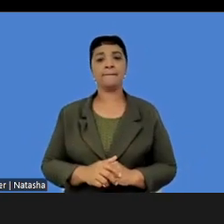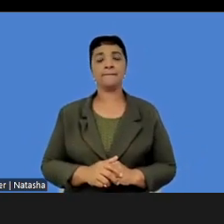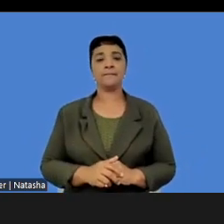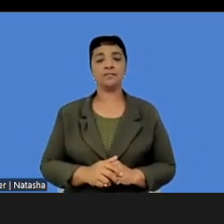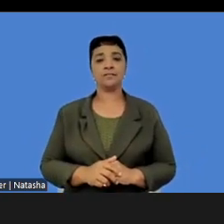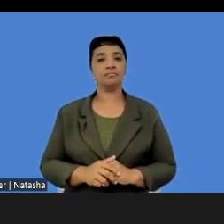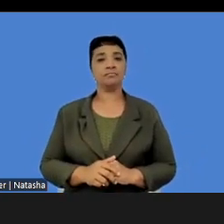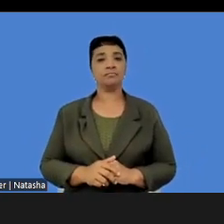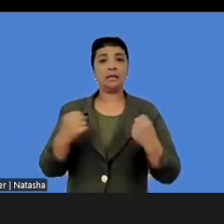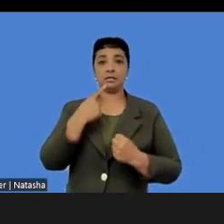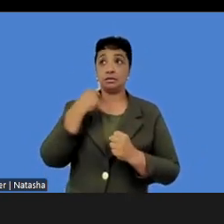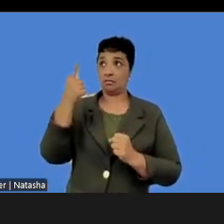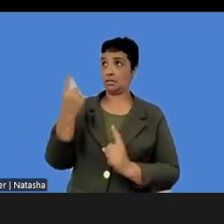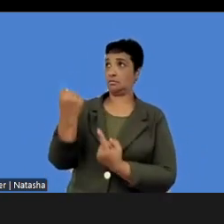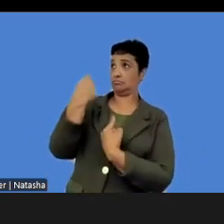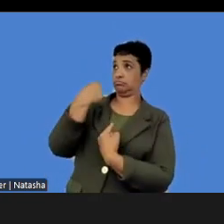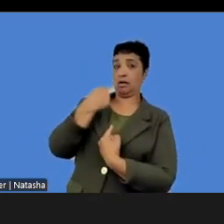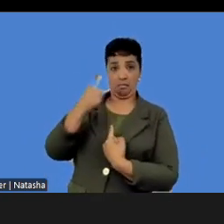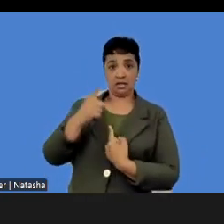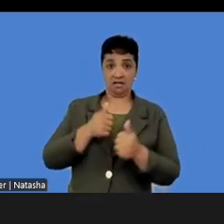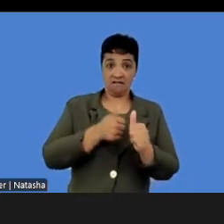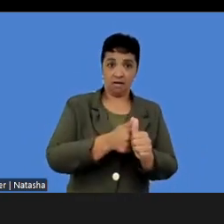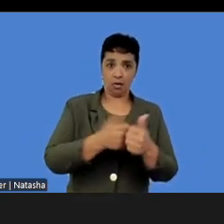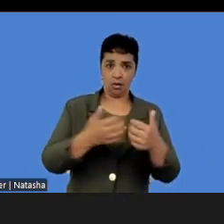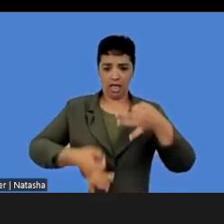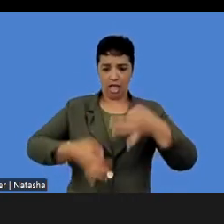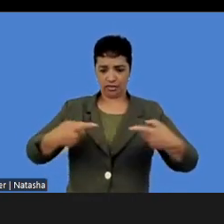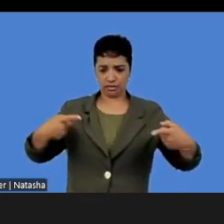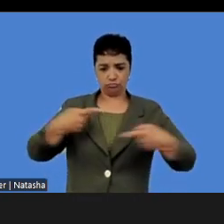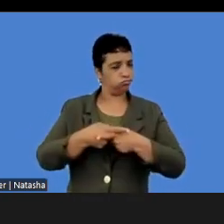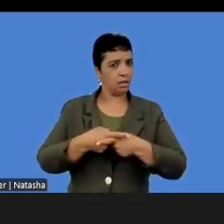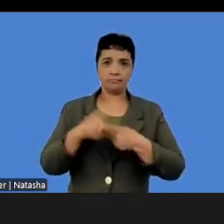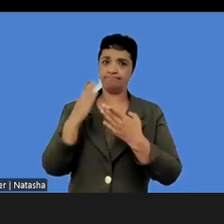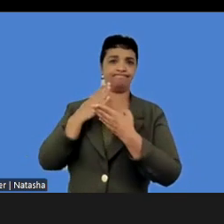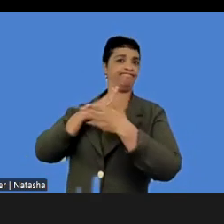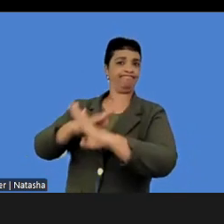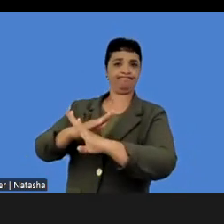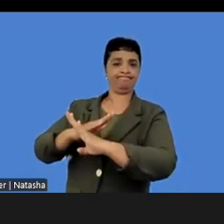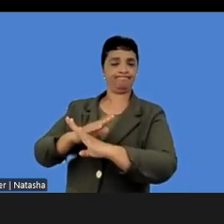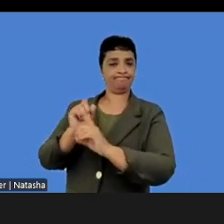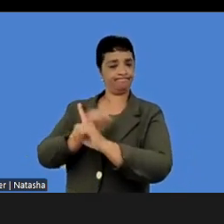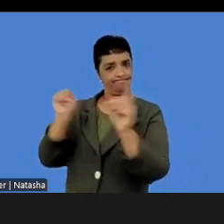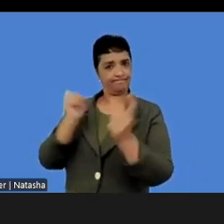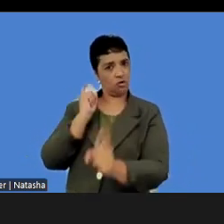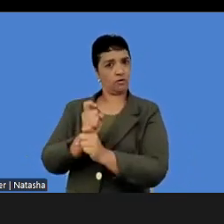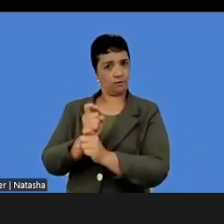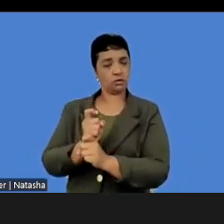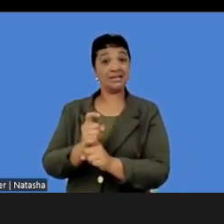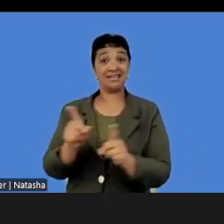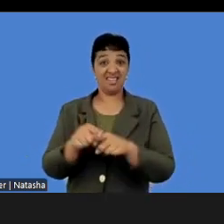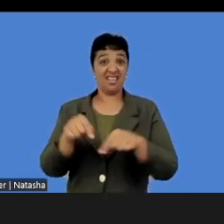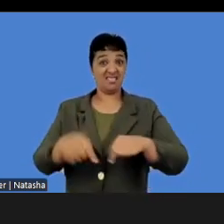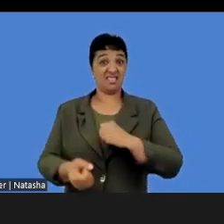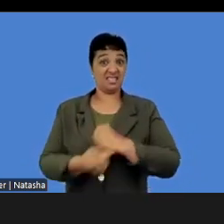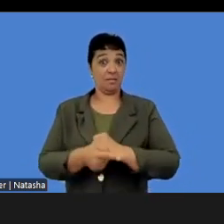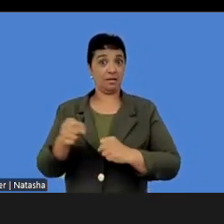carry out unlawful instructions, which was the case in this, which was what happened in this case. Unlawful